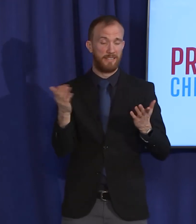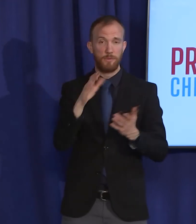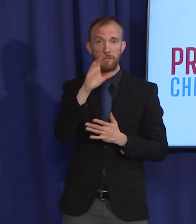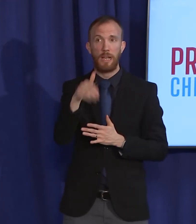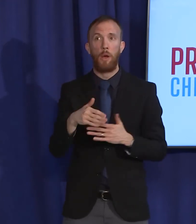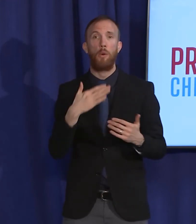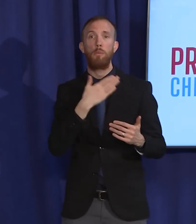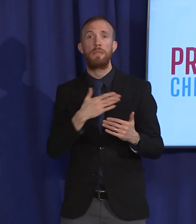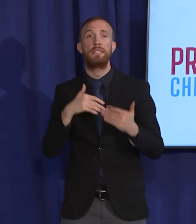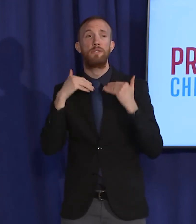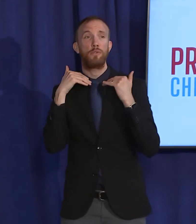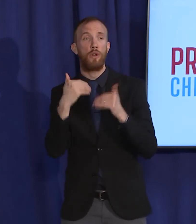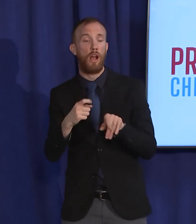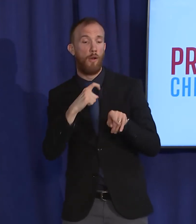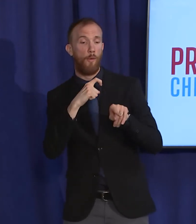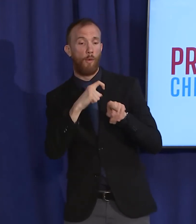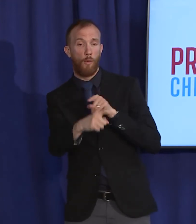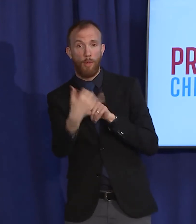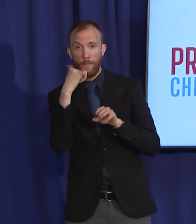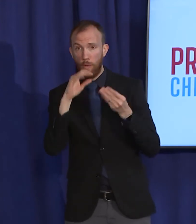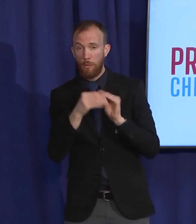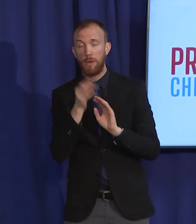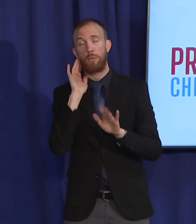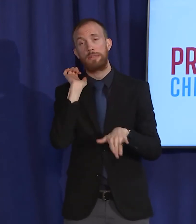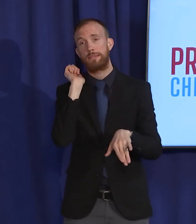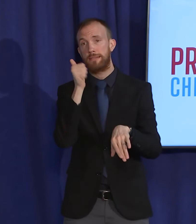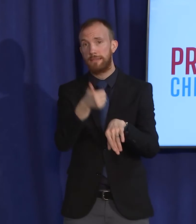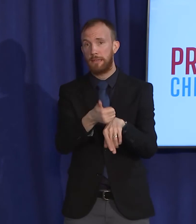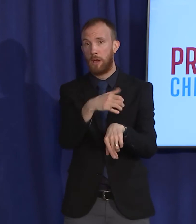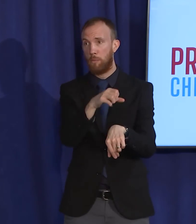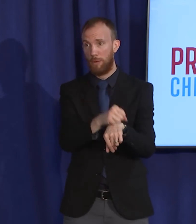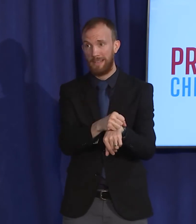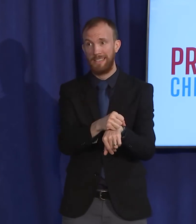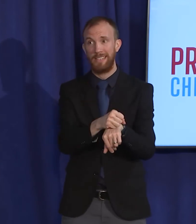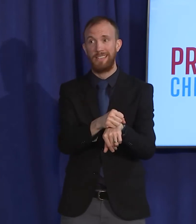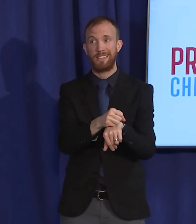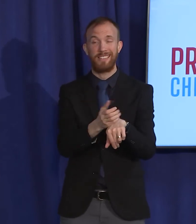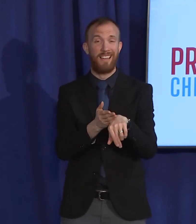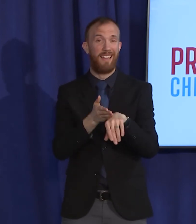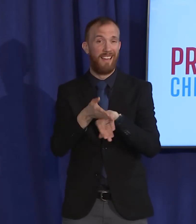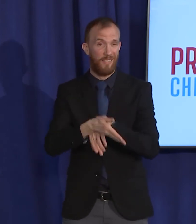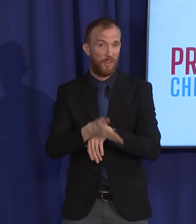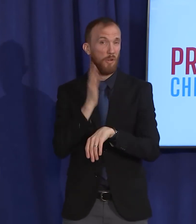Call that number and we'll get you an appointment, because it's going to get a little harder after that.